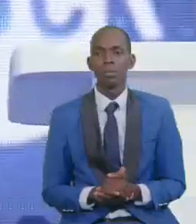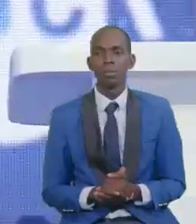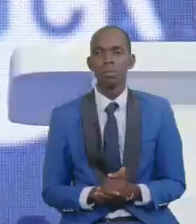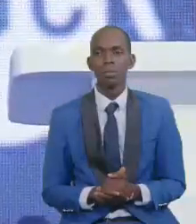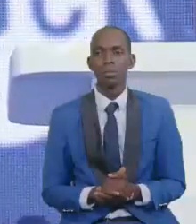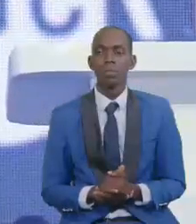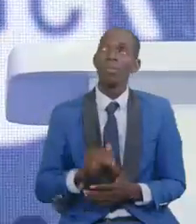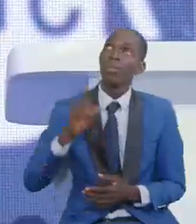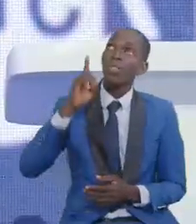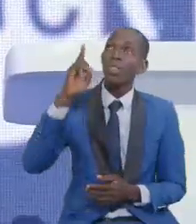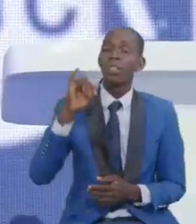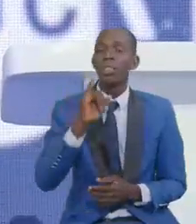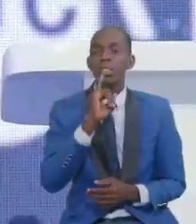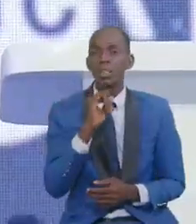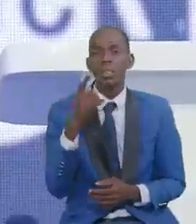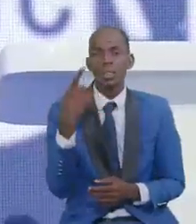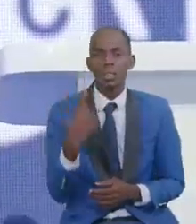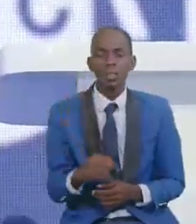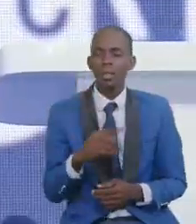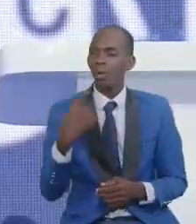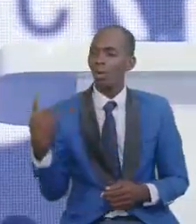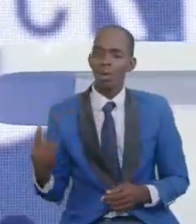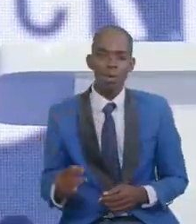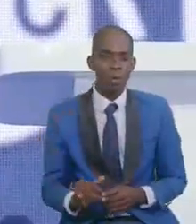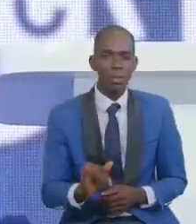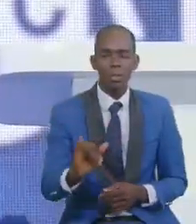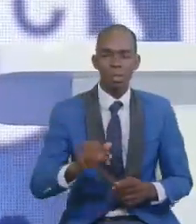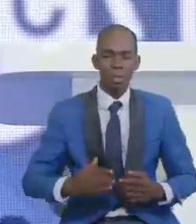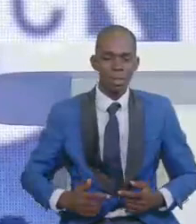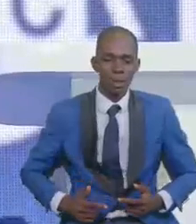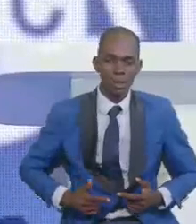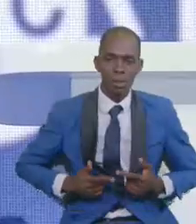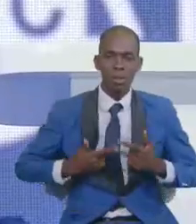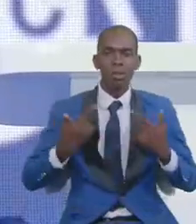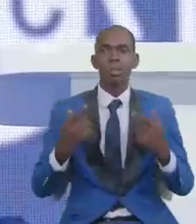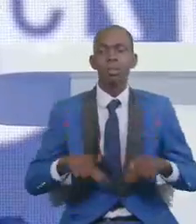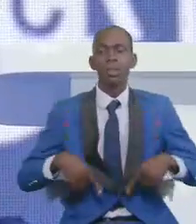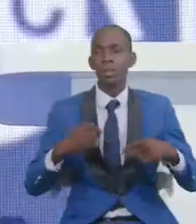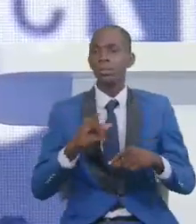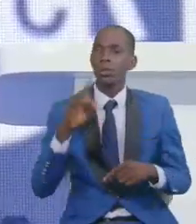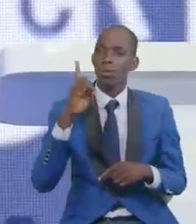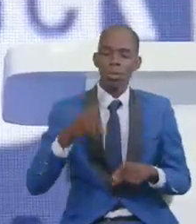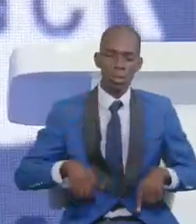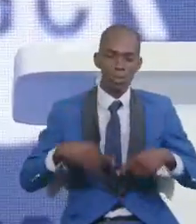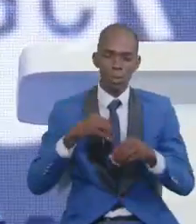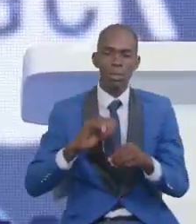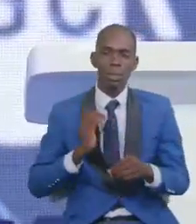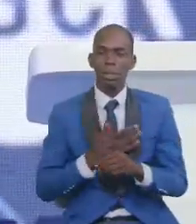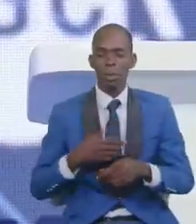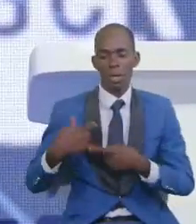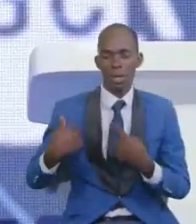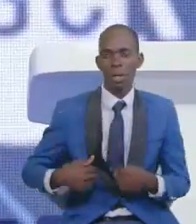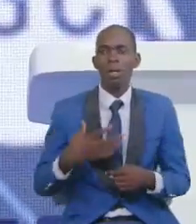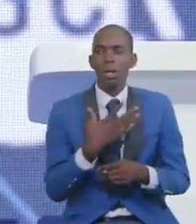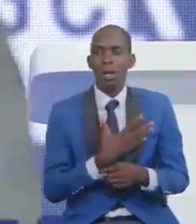He is the ever living one, living in our heart and thinking the thoughts of